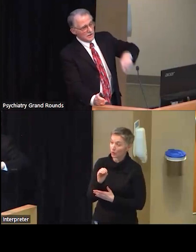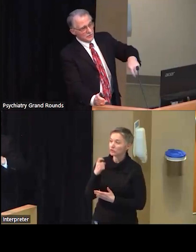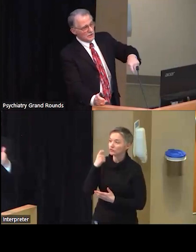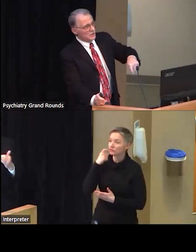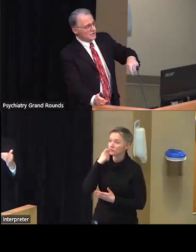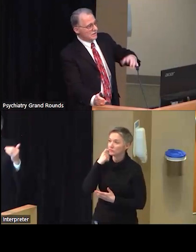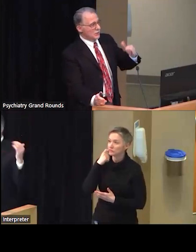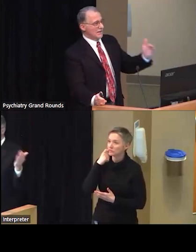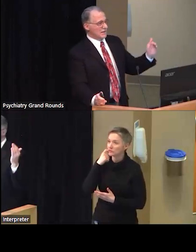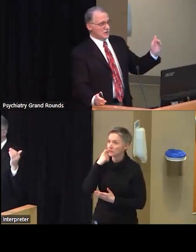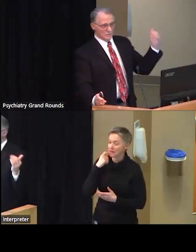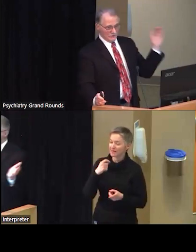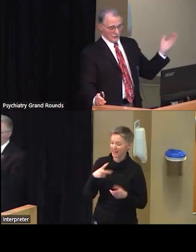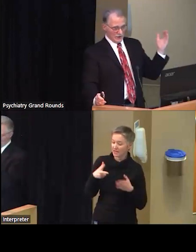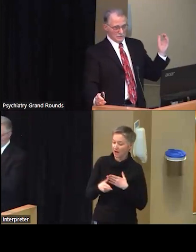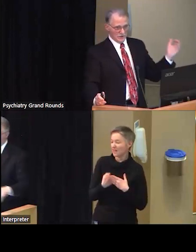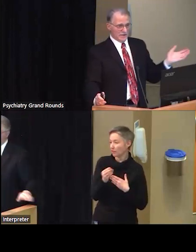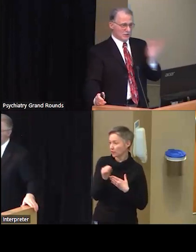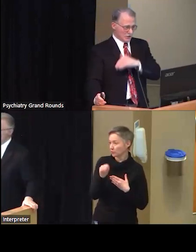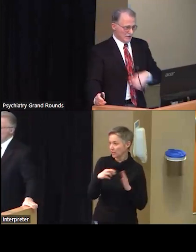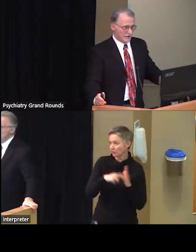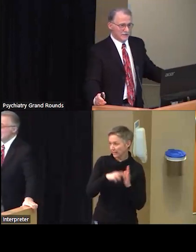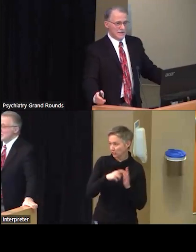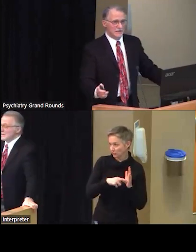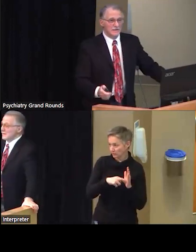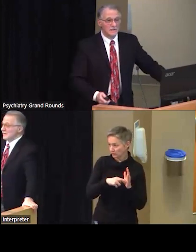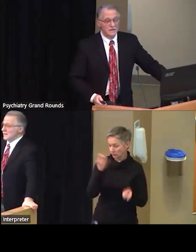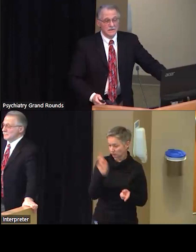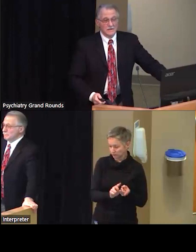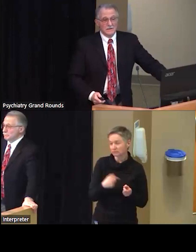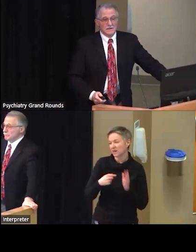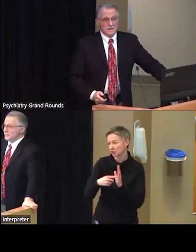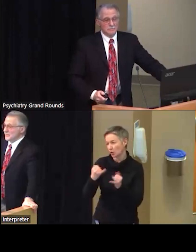just reduced the regulations by 14%. I'll show you that at the end.